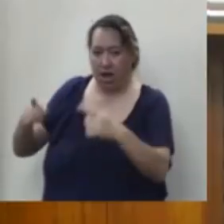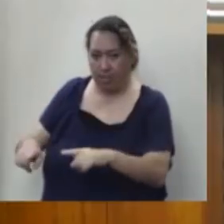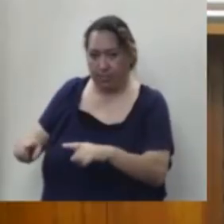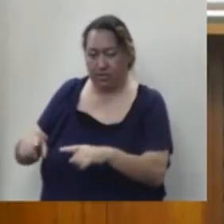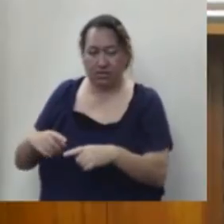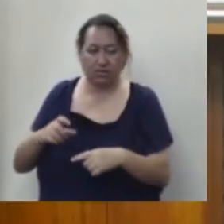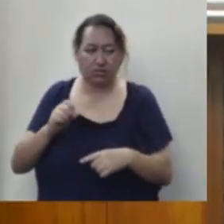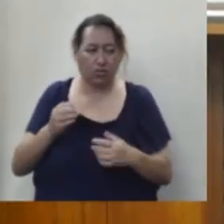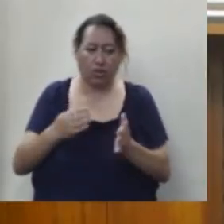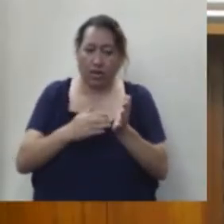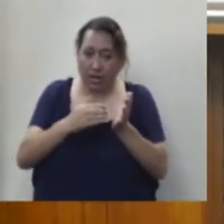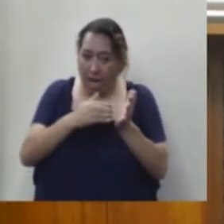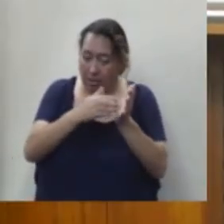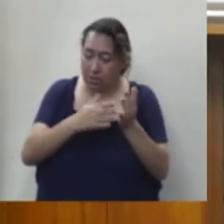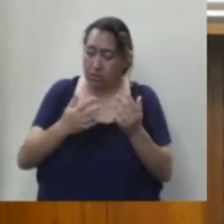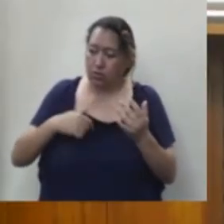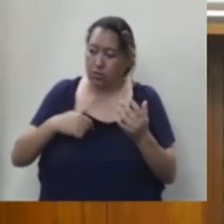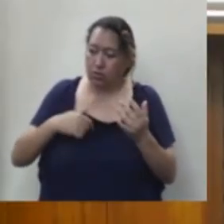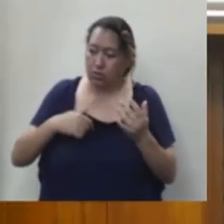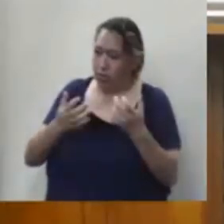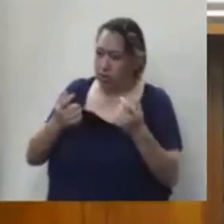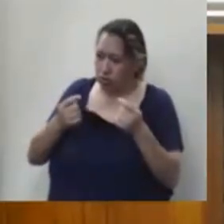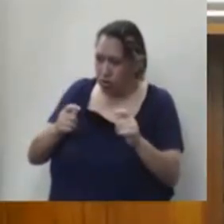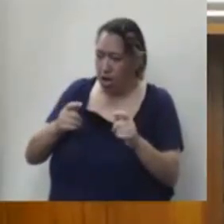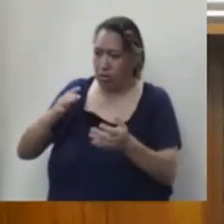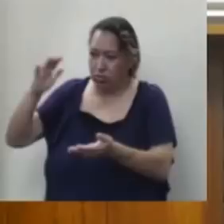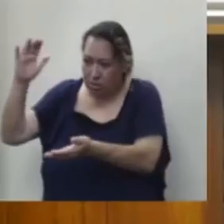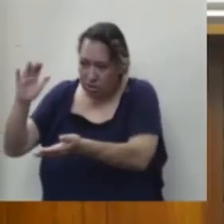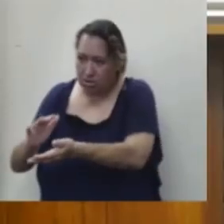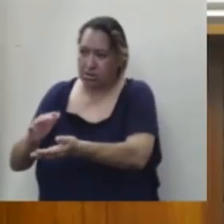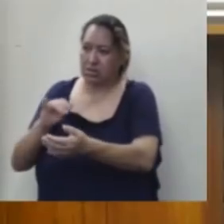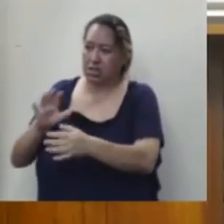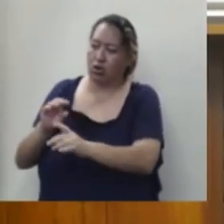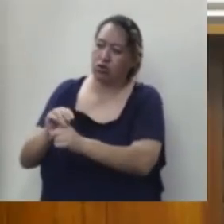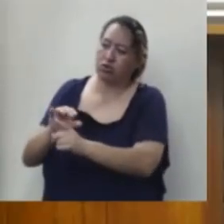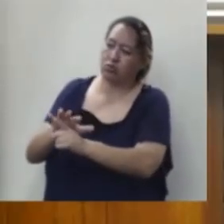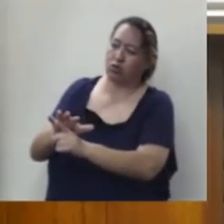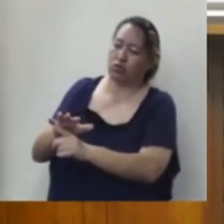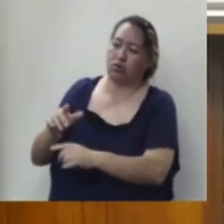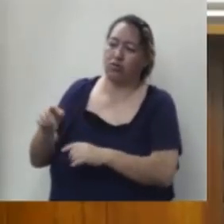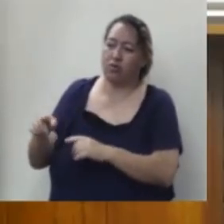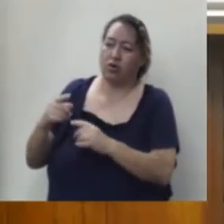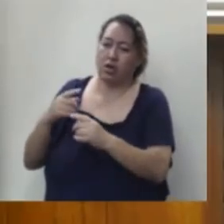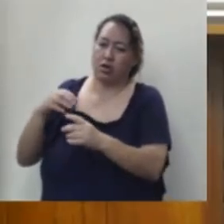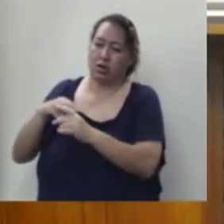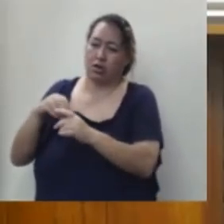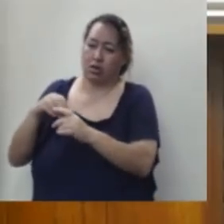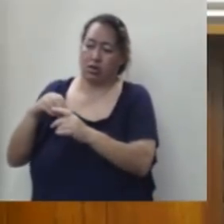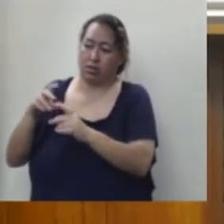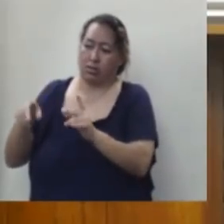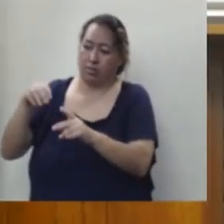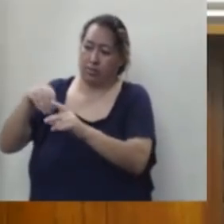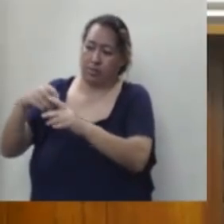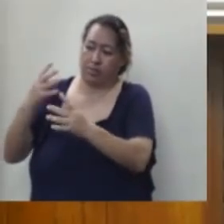purpose is to try and minimize exposure to the Department of Corrections inmates. As you know, that's